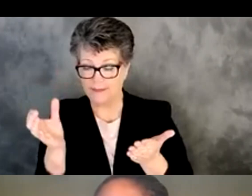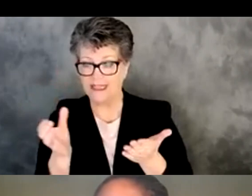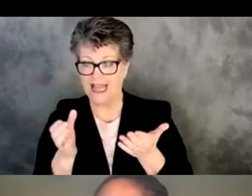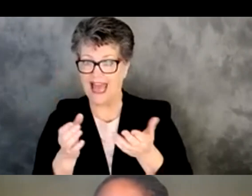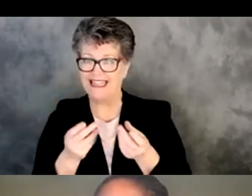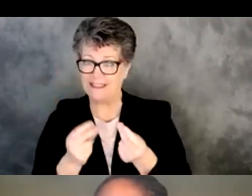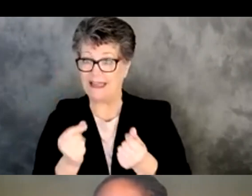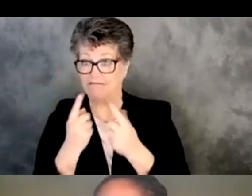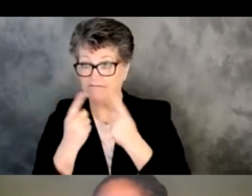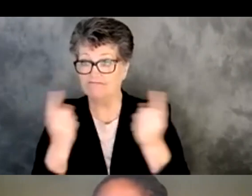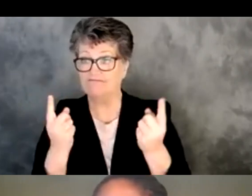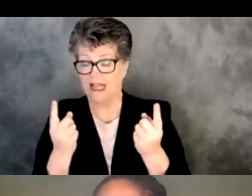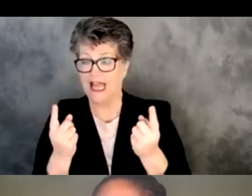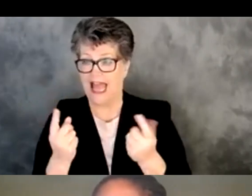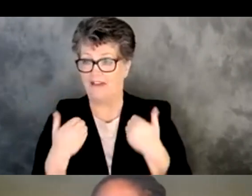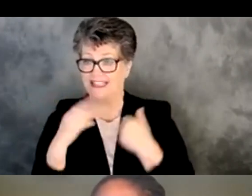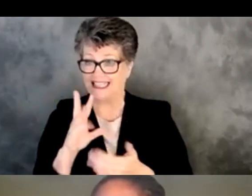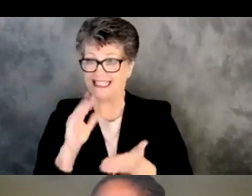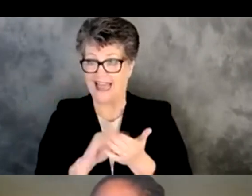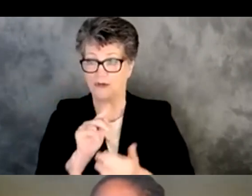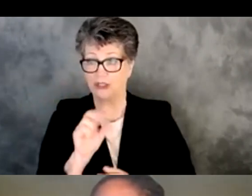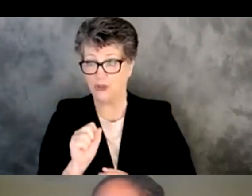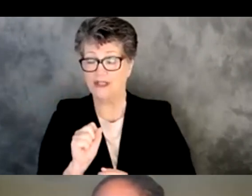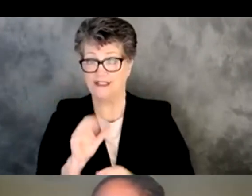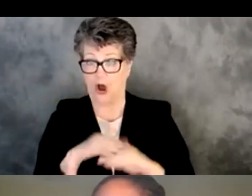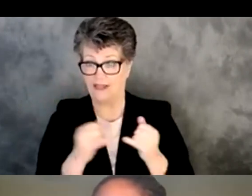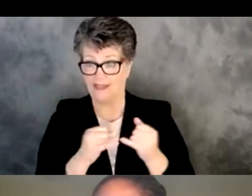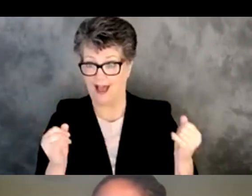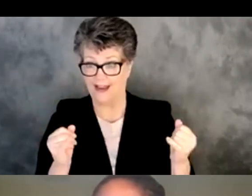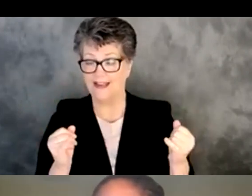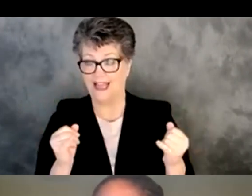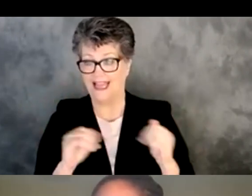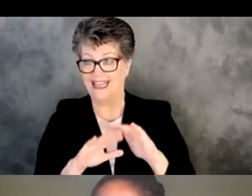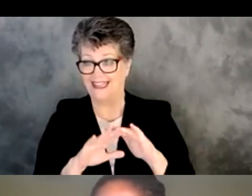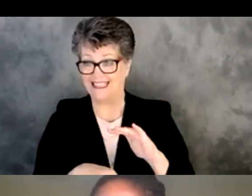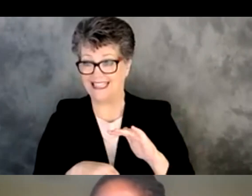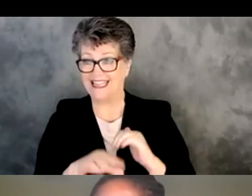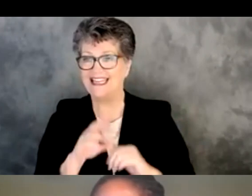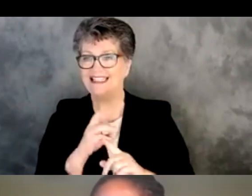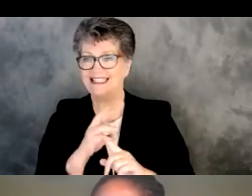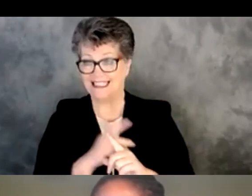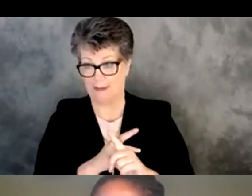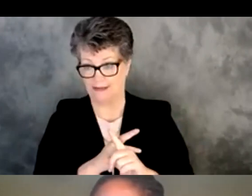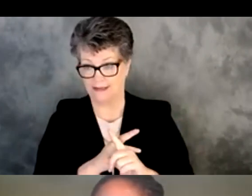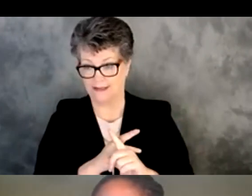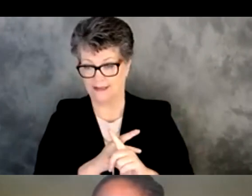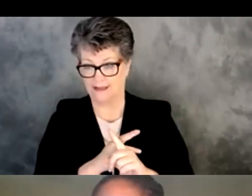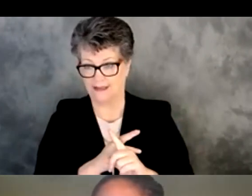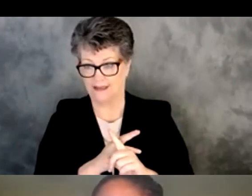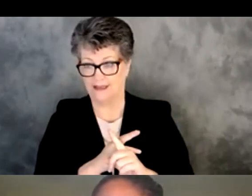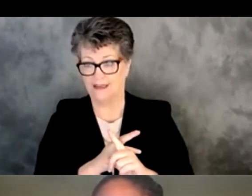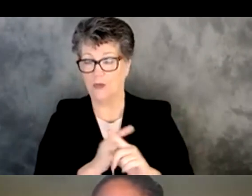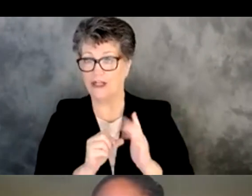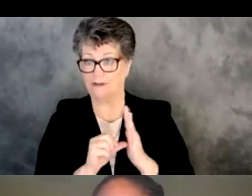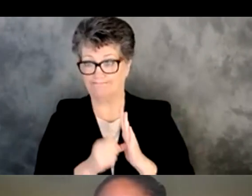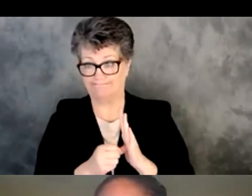and effectiveness by bringing 6,000 units of housing online in under 6 months. Just wanted to pause there